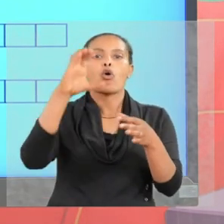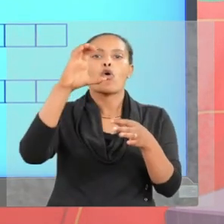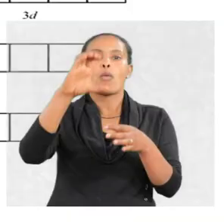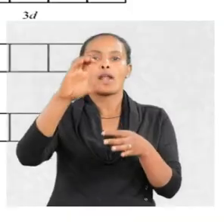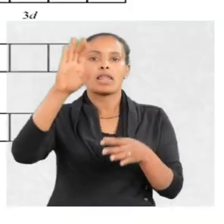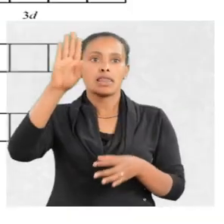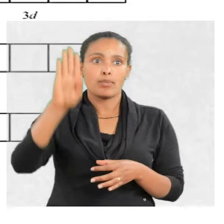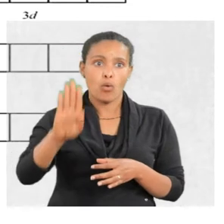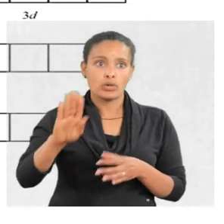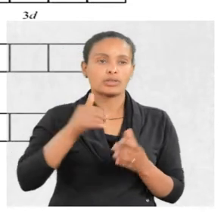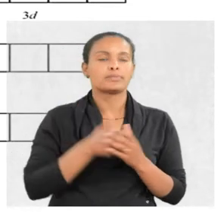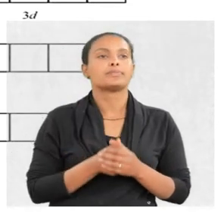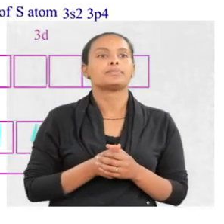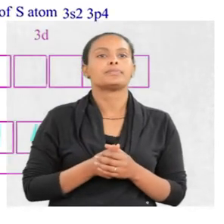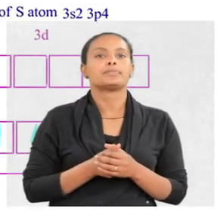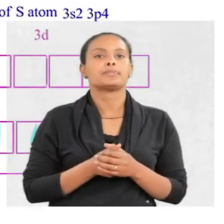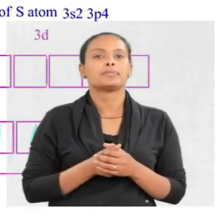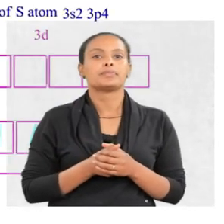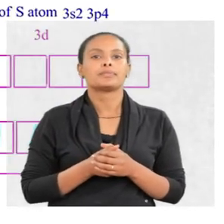bond.